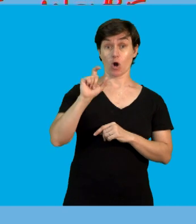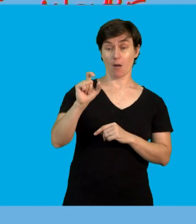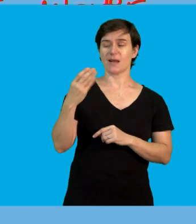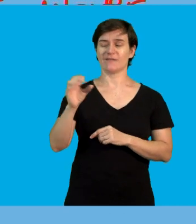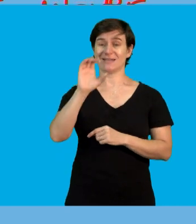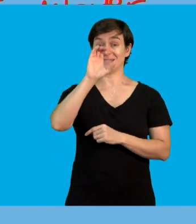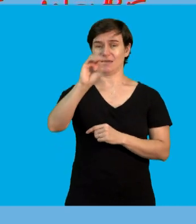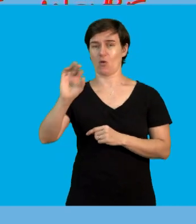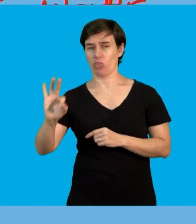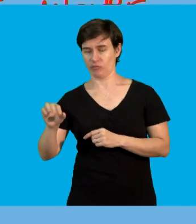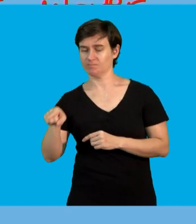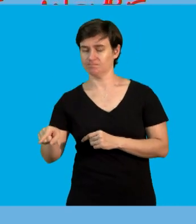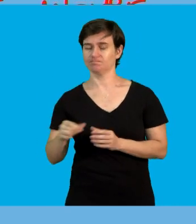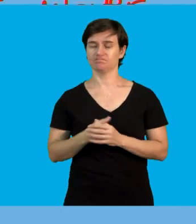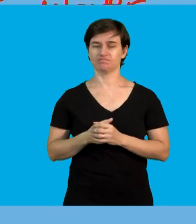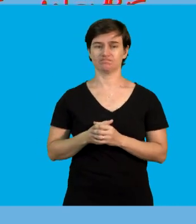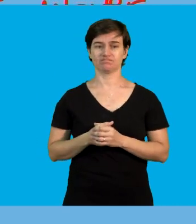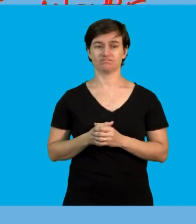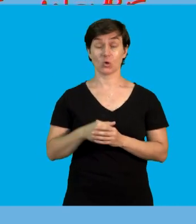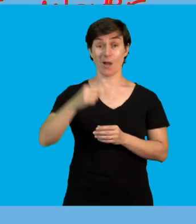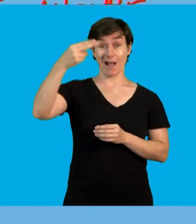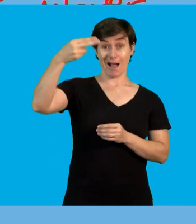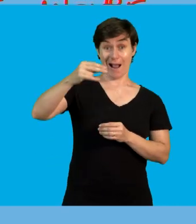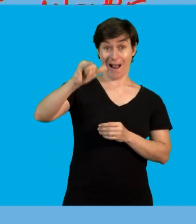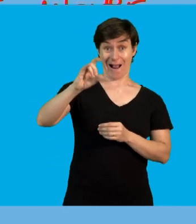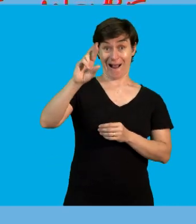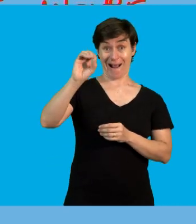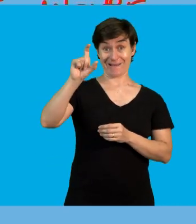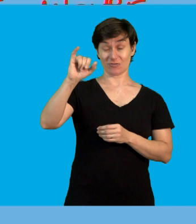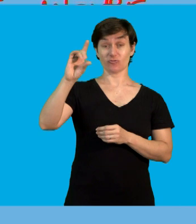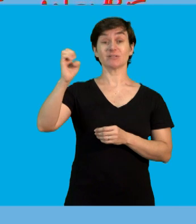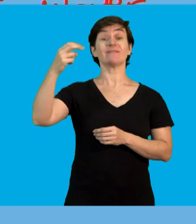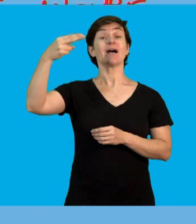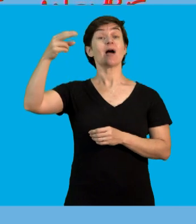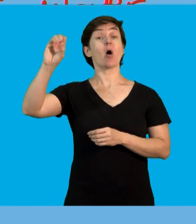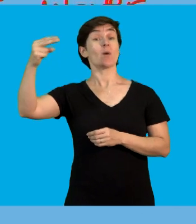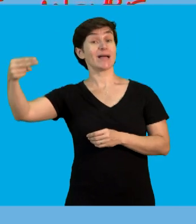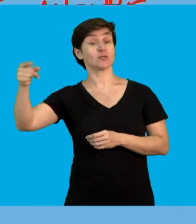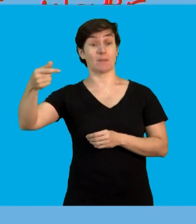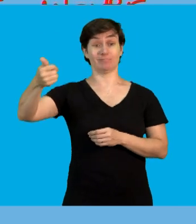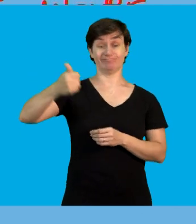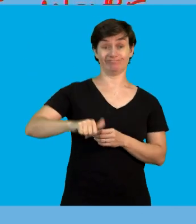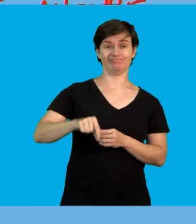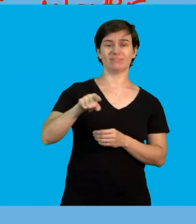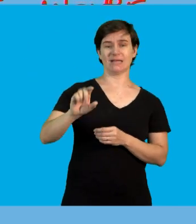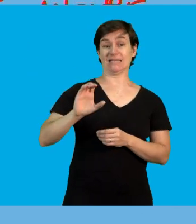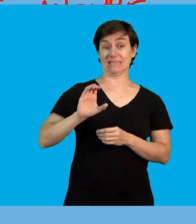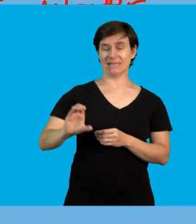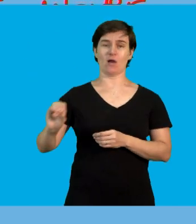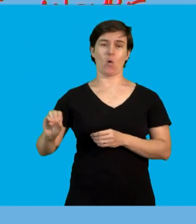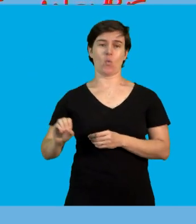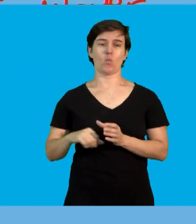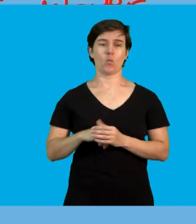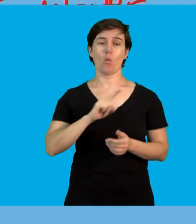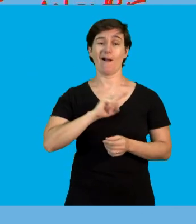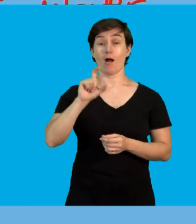the CO3. As much as we said that the hydroxide have the OH, the carbonates have the CO3.